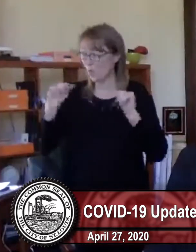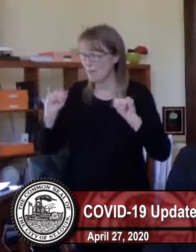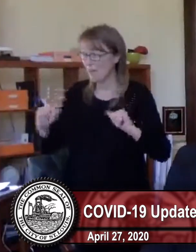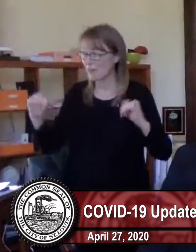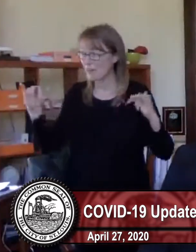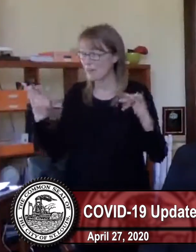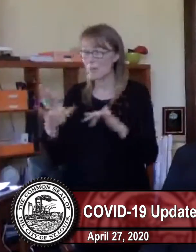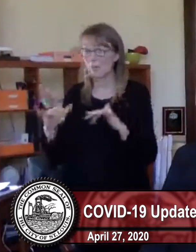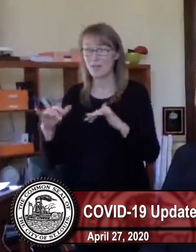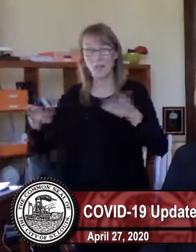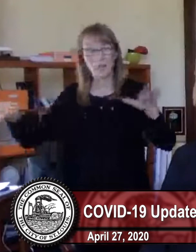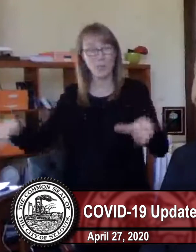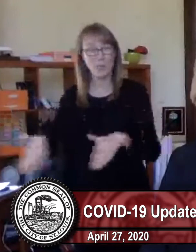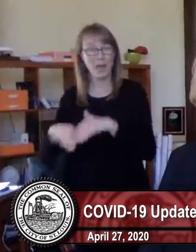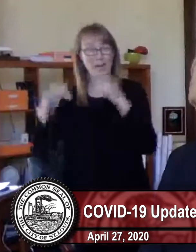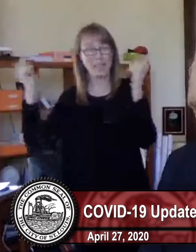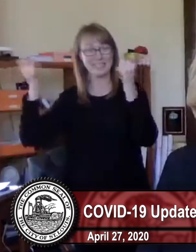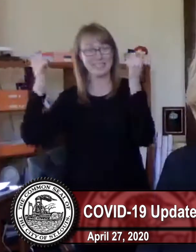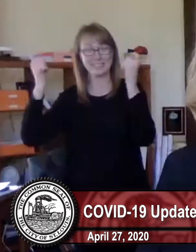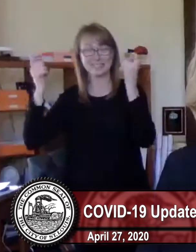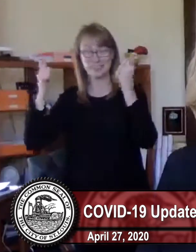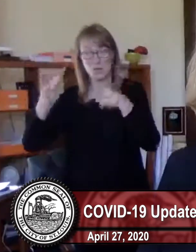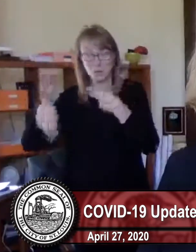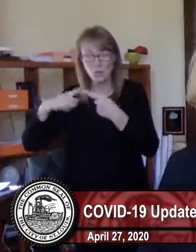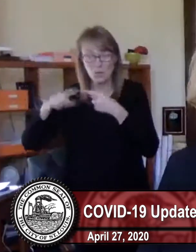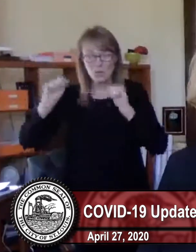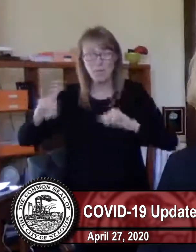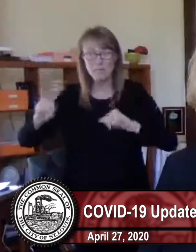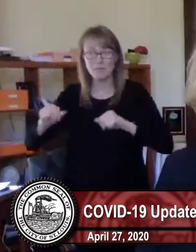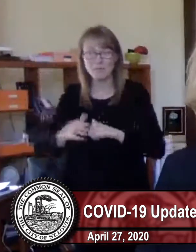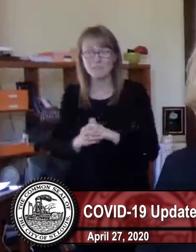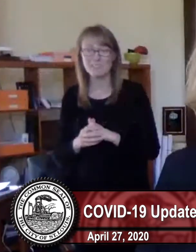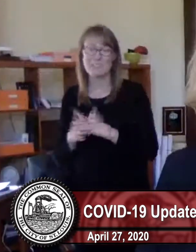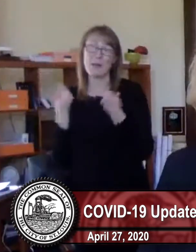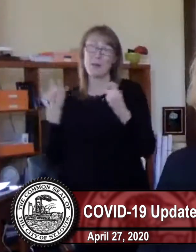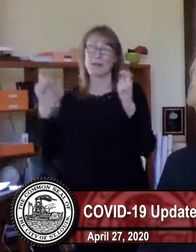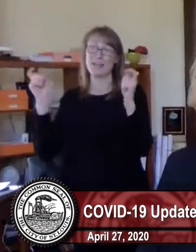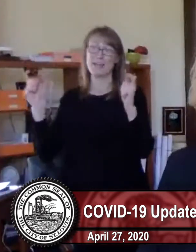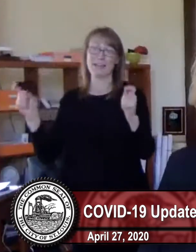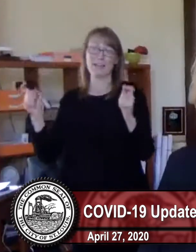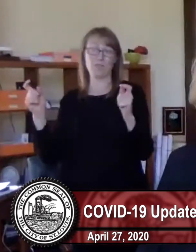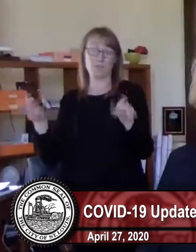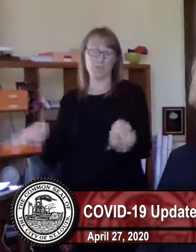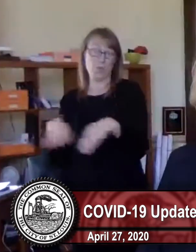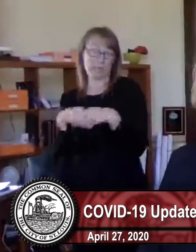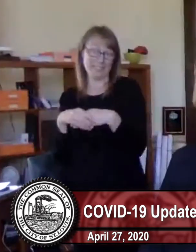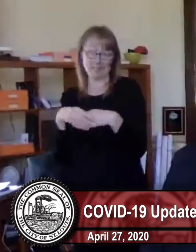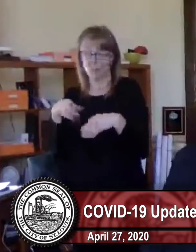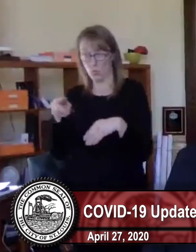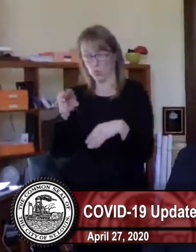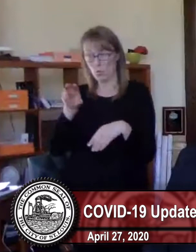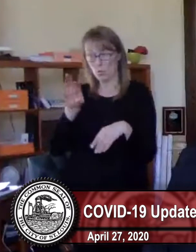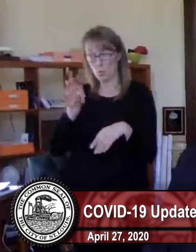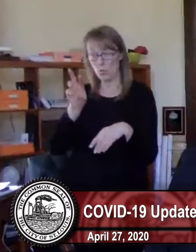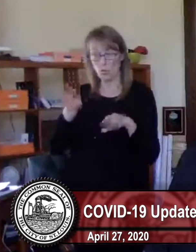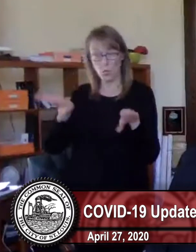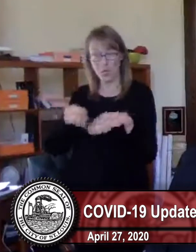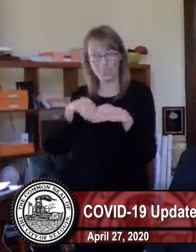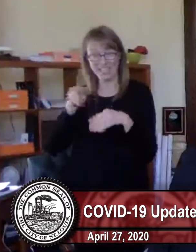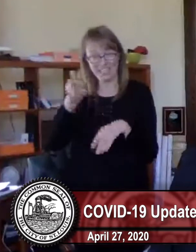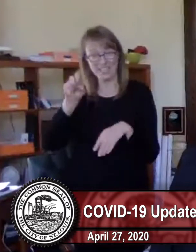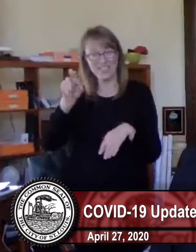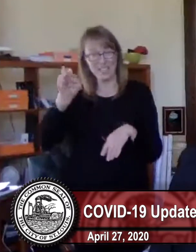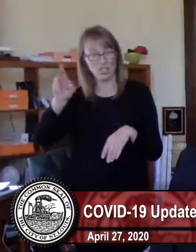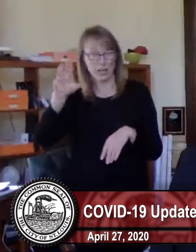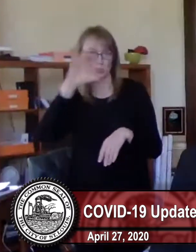again. So big weddings, if you're a wedding vendor, I'm going to assume that you do big weddings. Big weddings are going to be